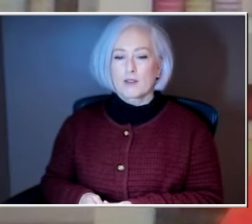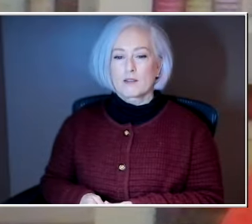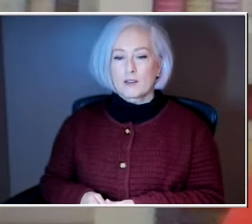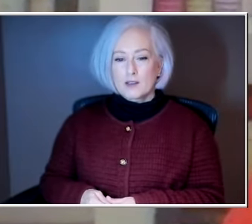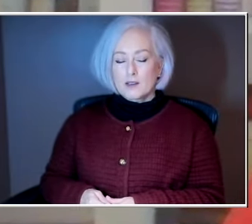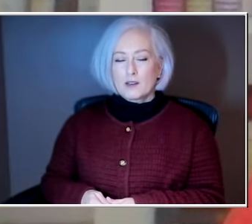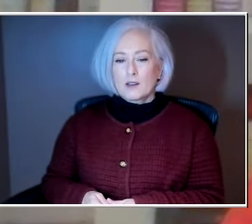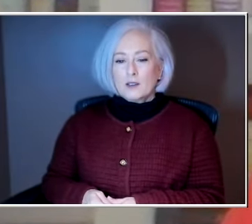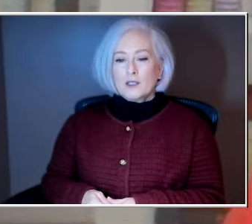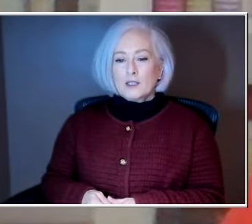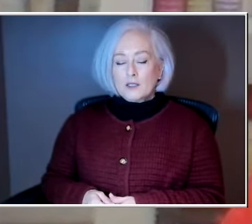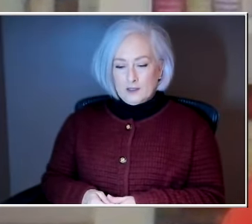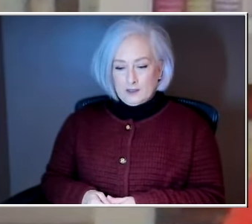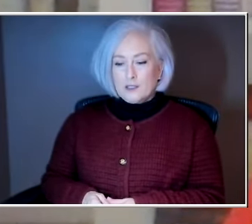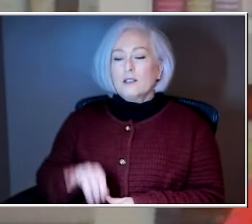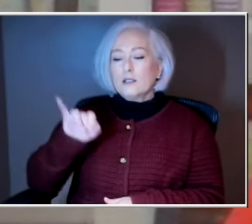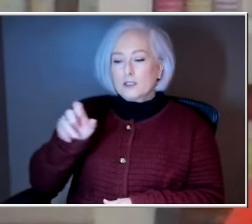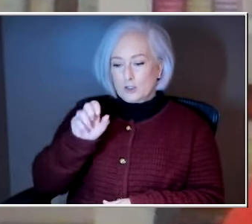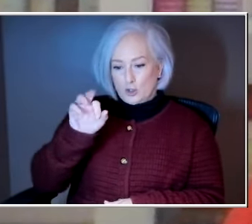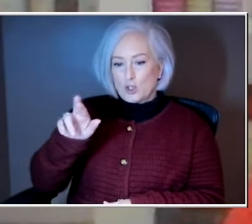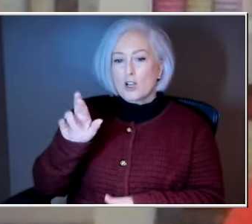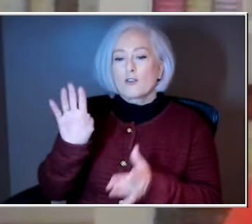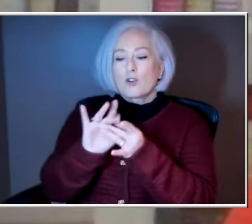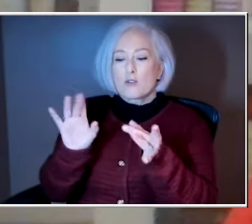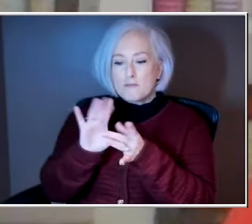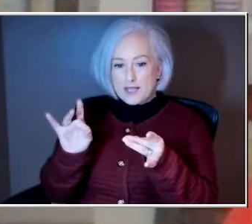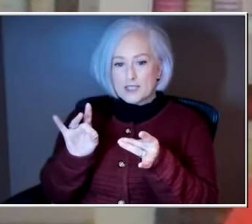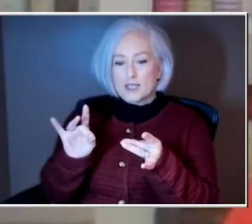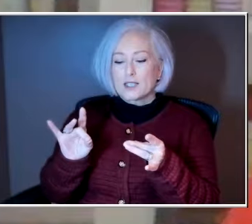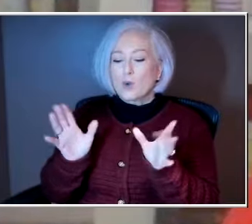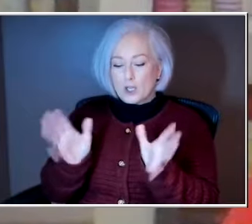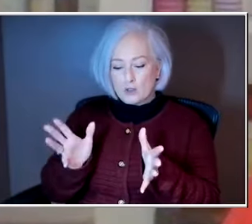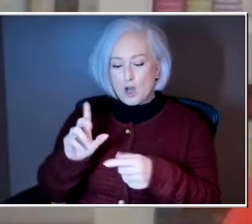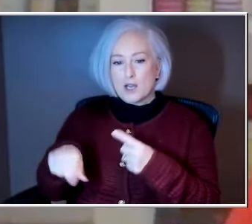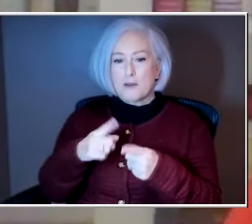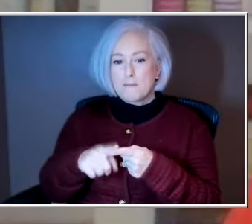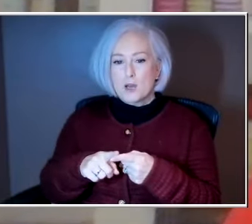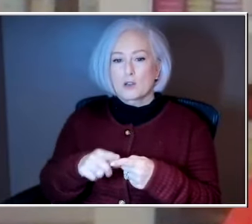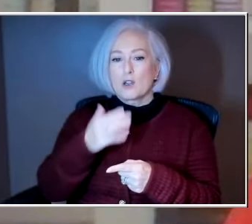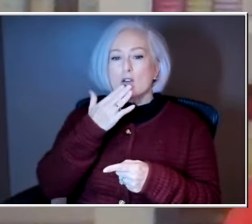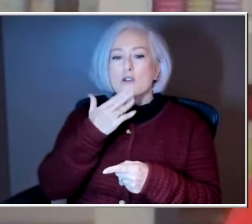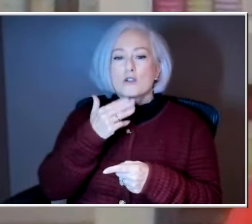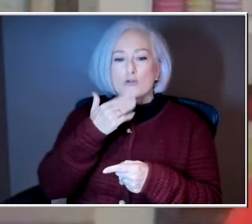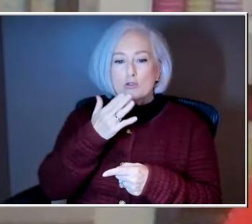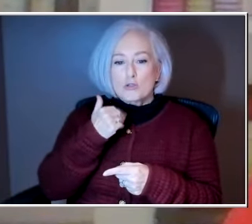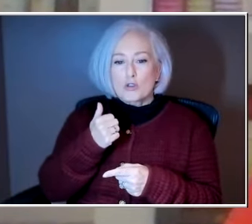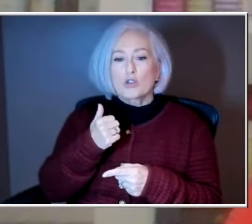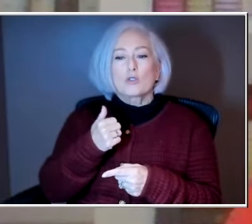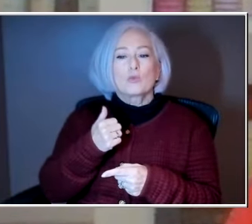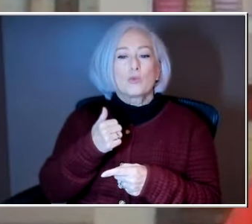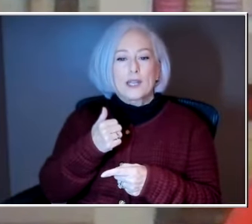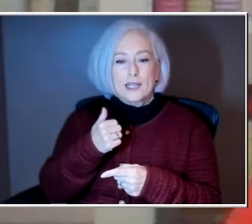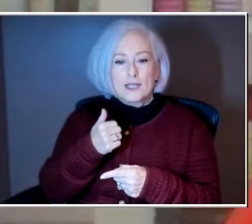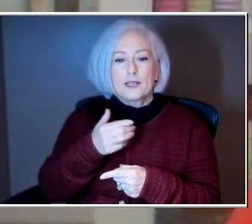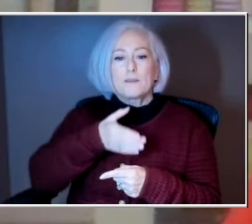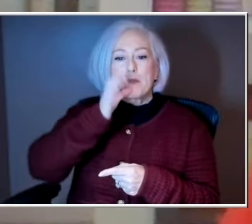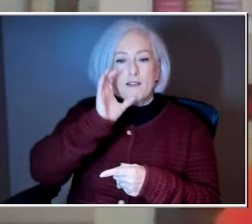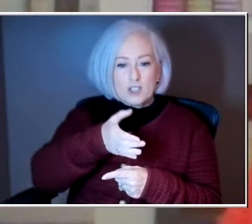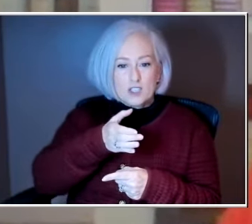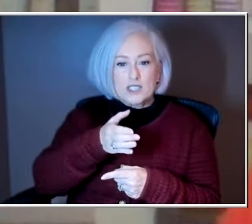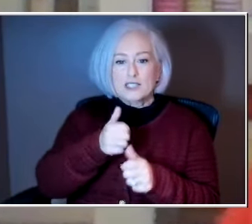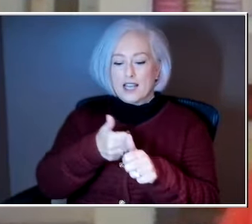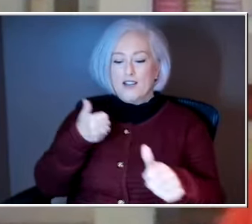Right. So as Jennifer mentioned, we do talk about sugar-sweetened beverages and encourage the avoidance of